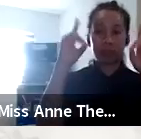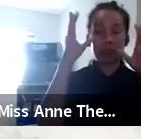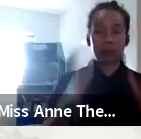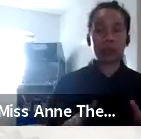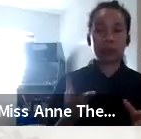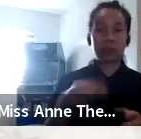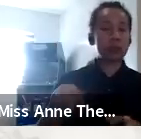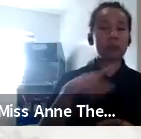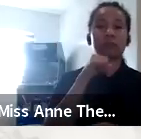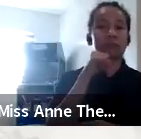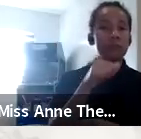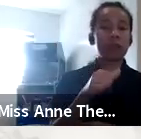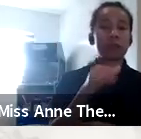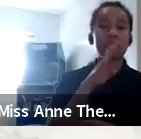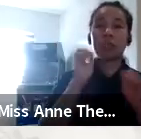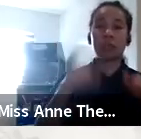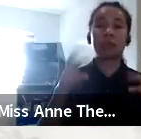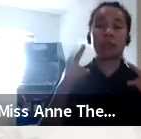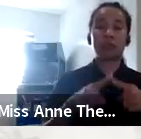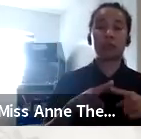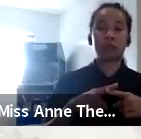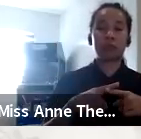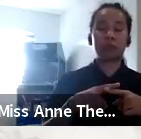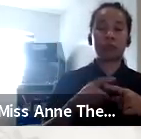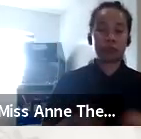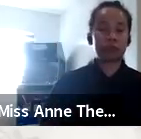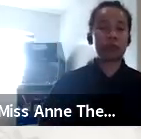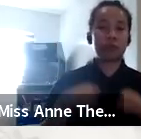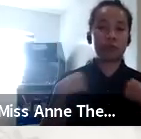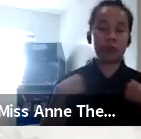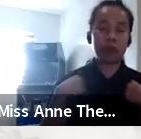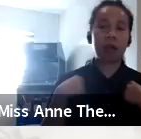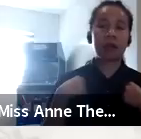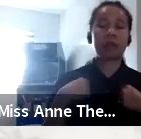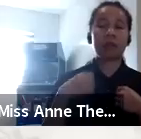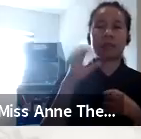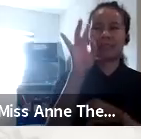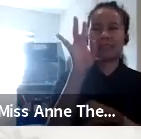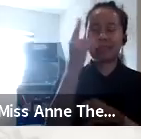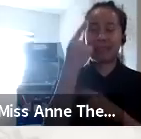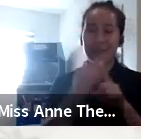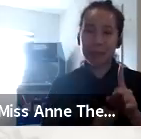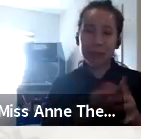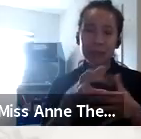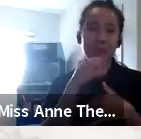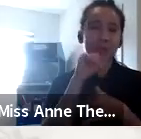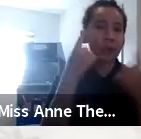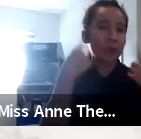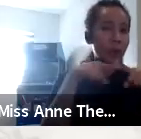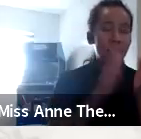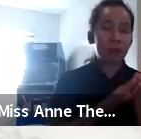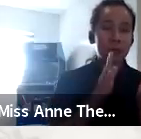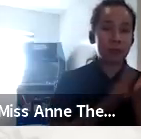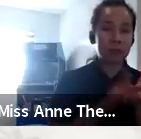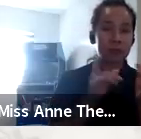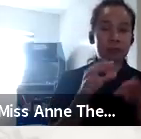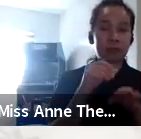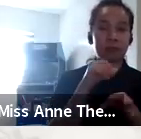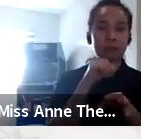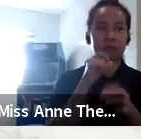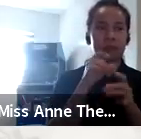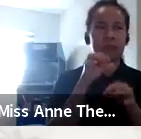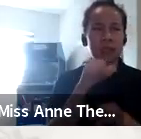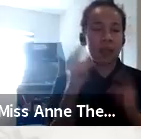We will not be able to surpass the 7 months of not going to school, of not meeting our